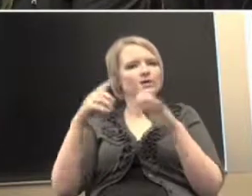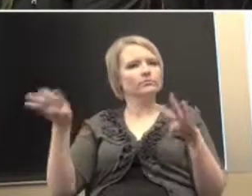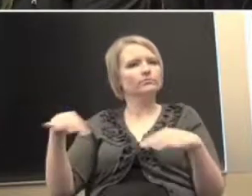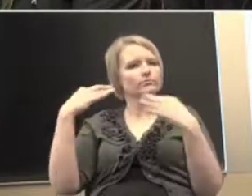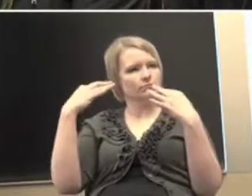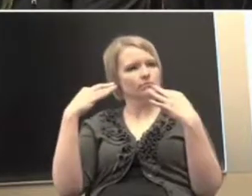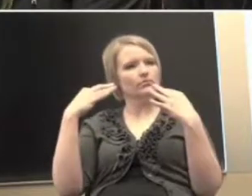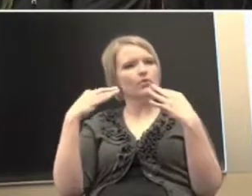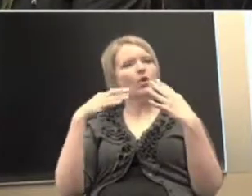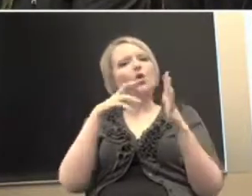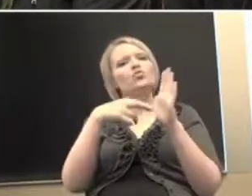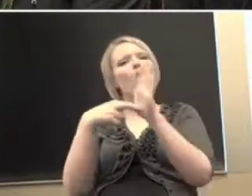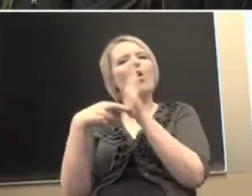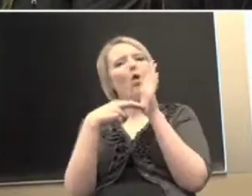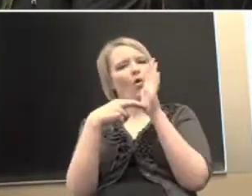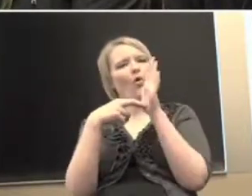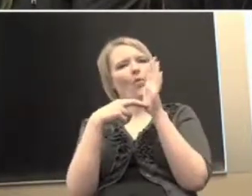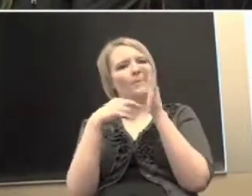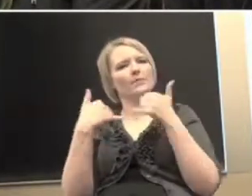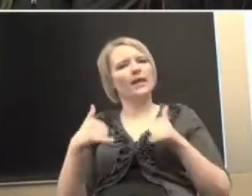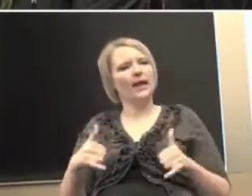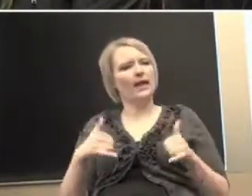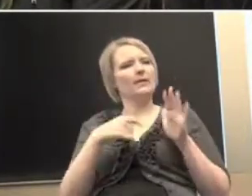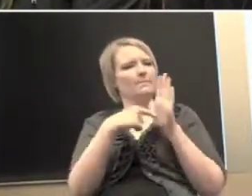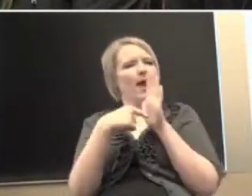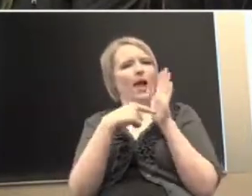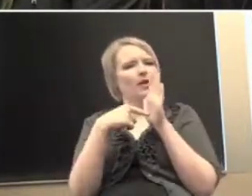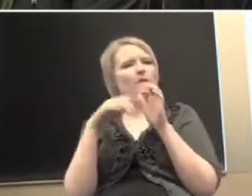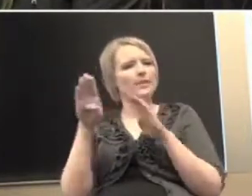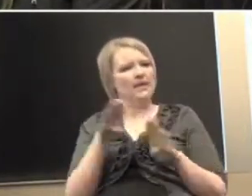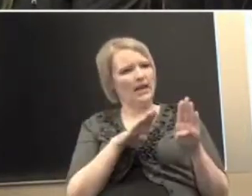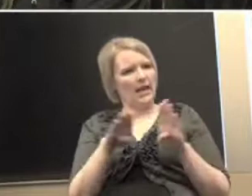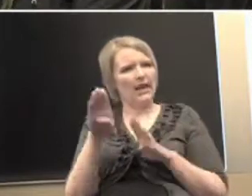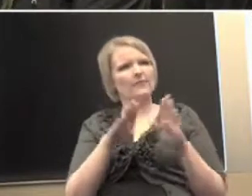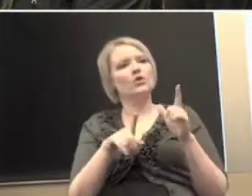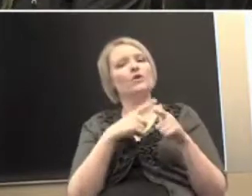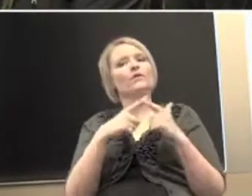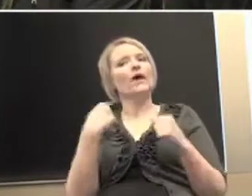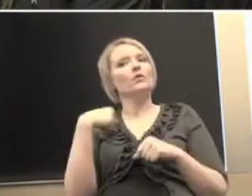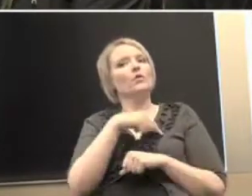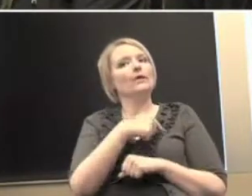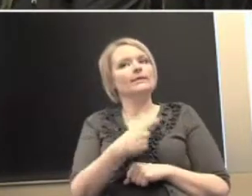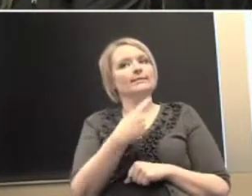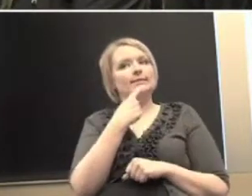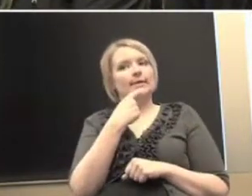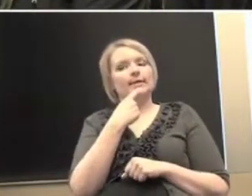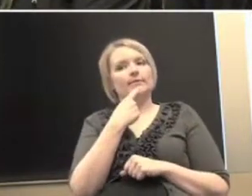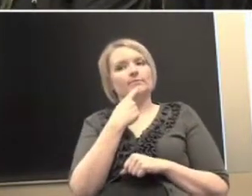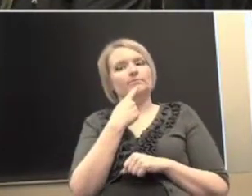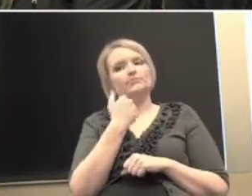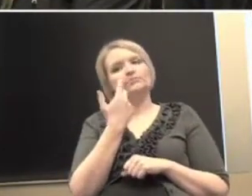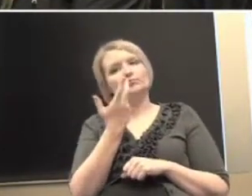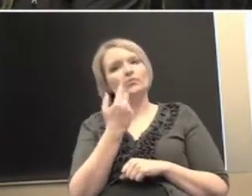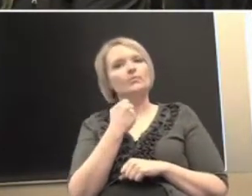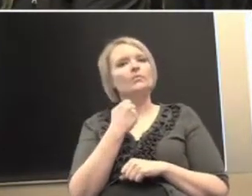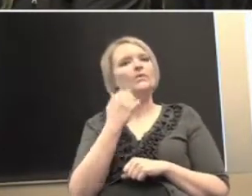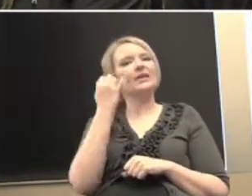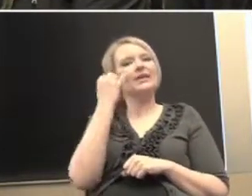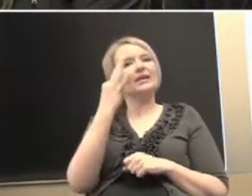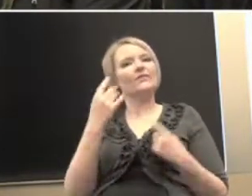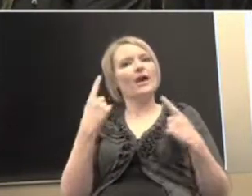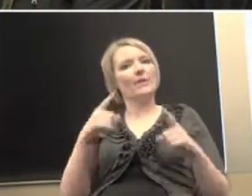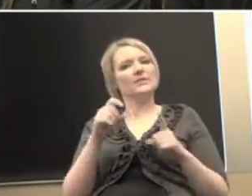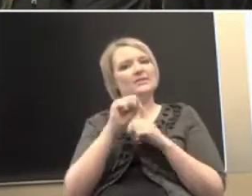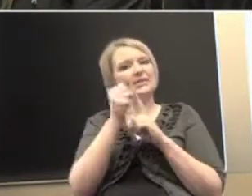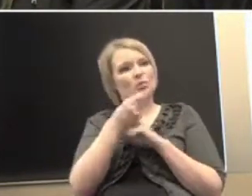play and videos to model that kind of behavior. And then we said using, if there is a situation where